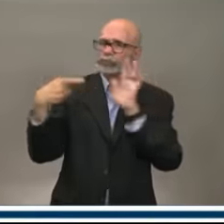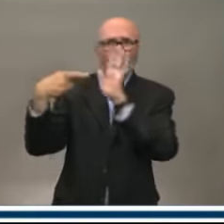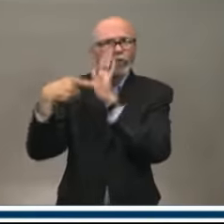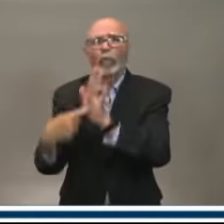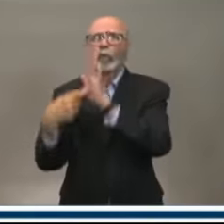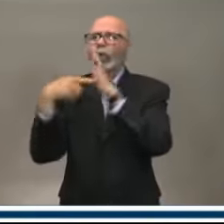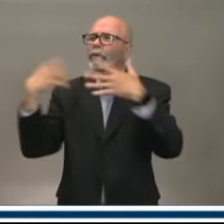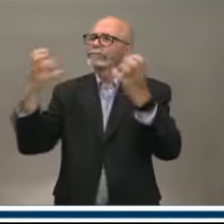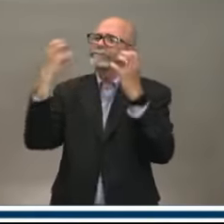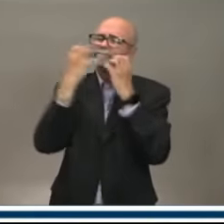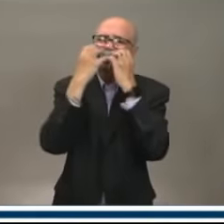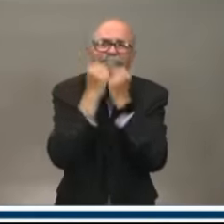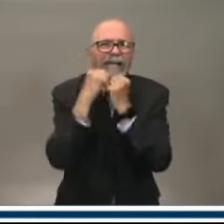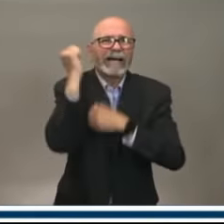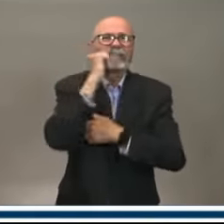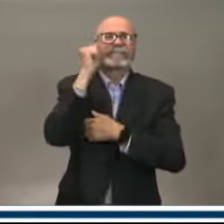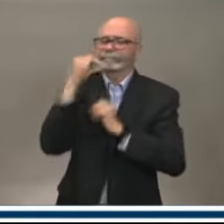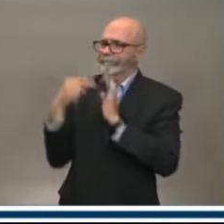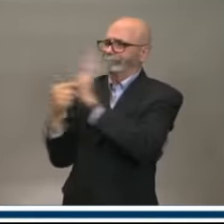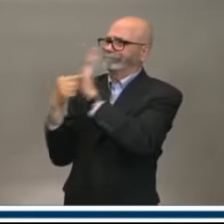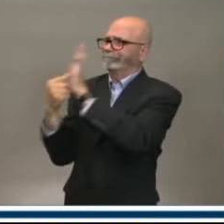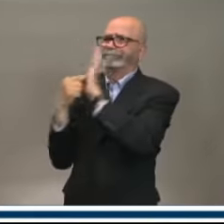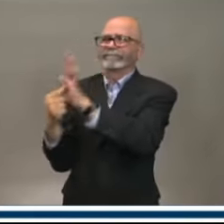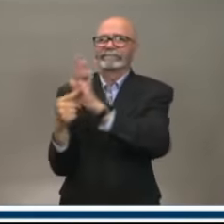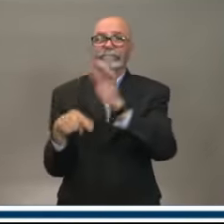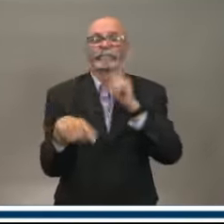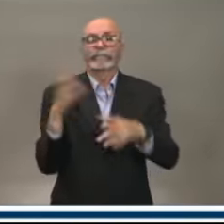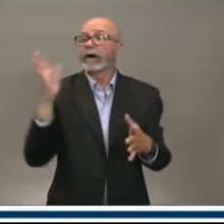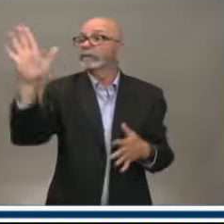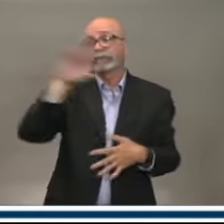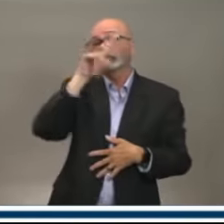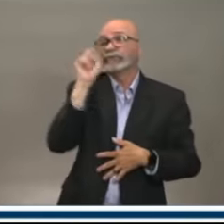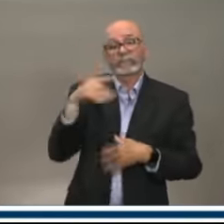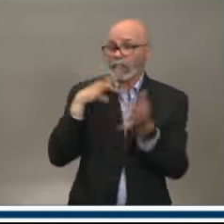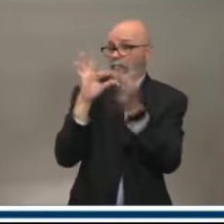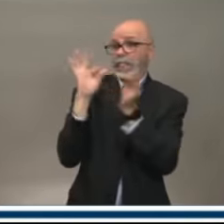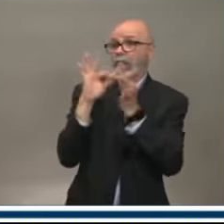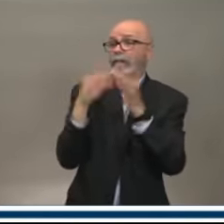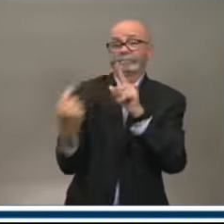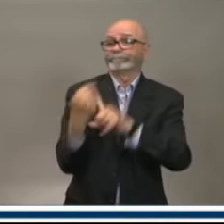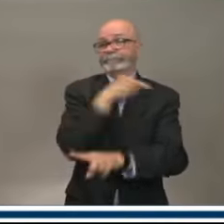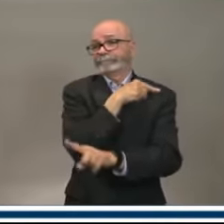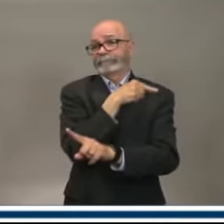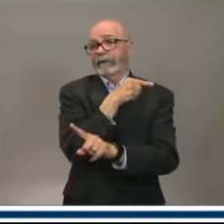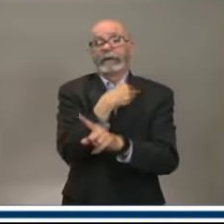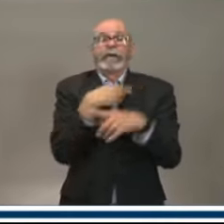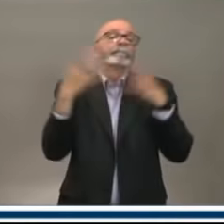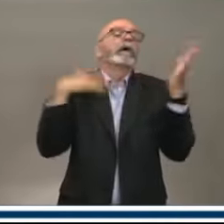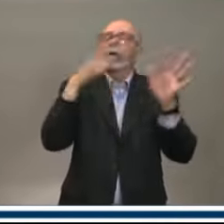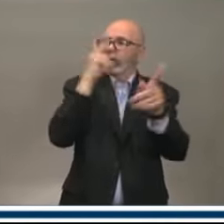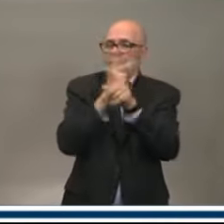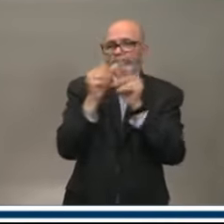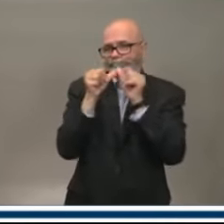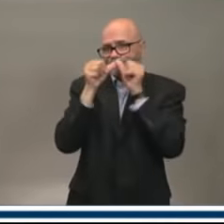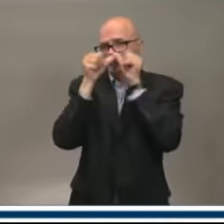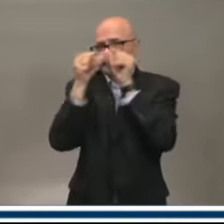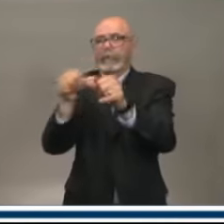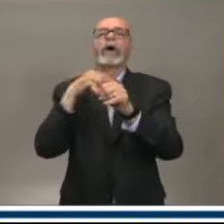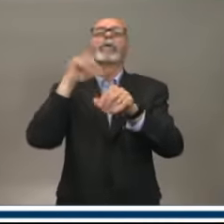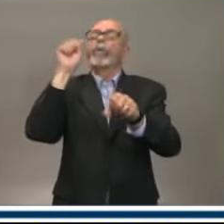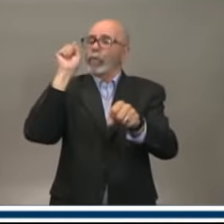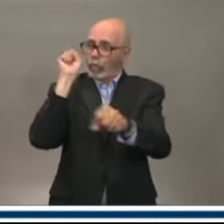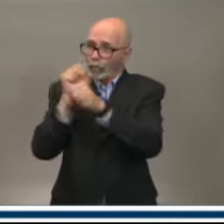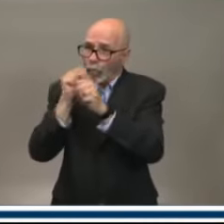appreciate the question, but we're going to continue to work as all across government with all of our partners